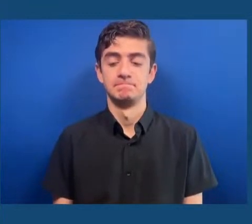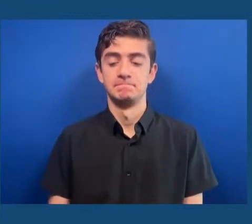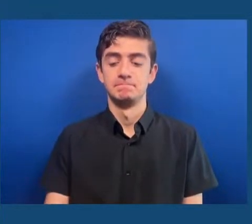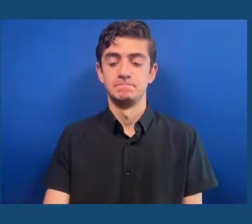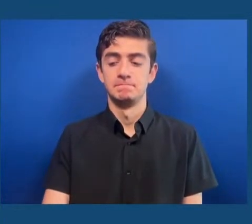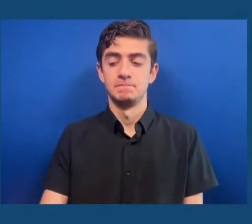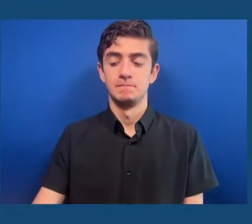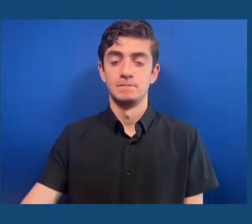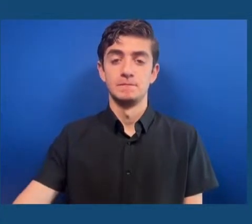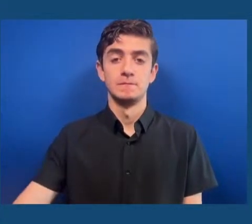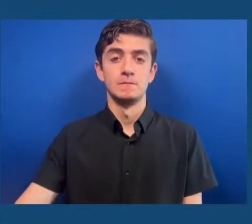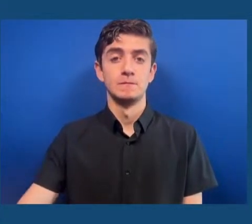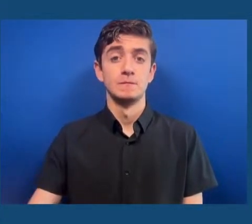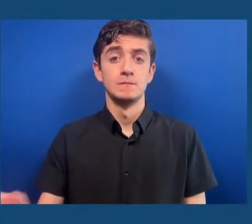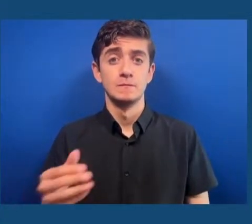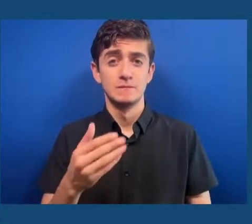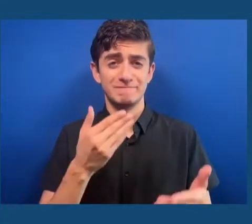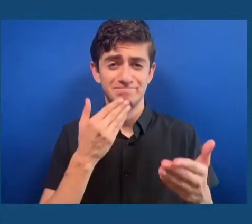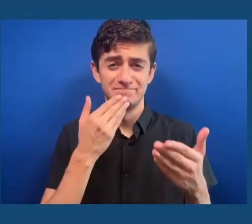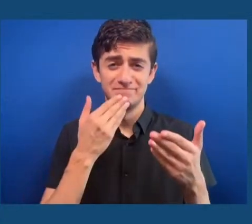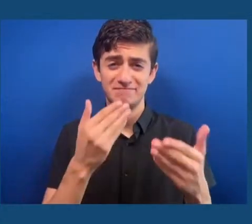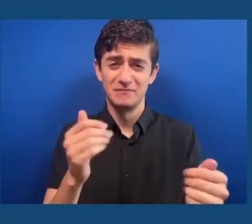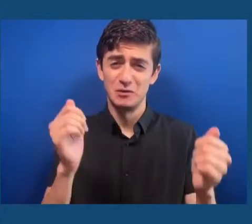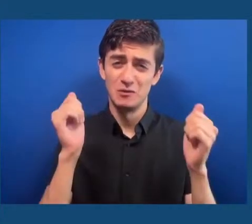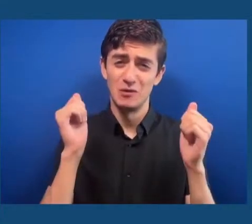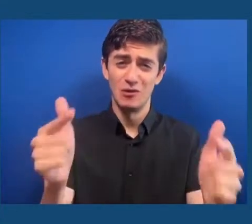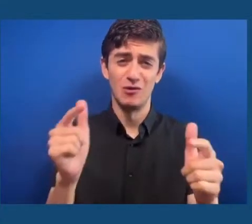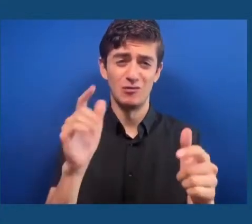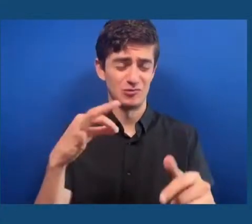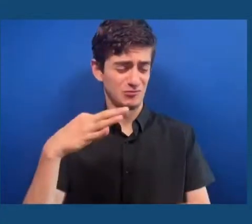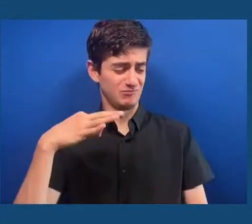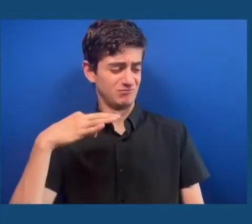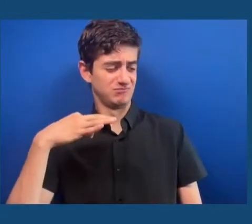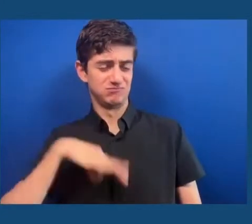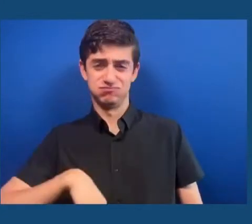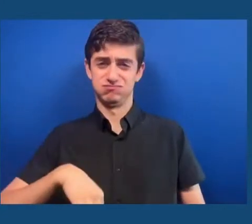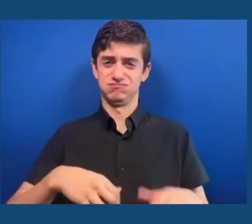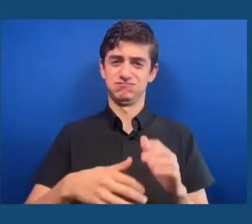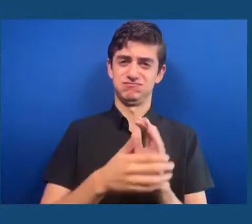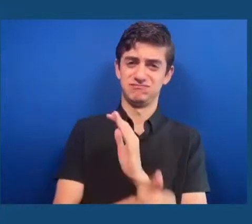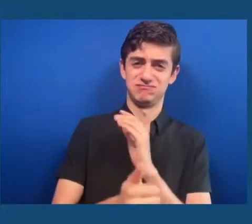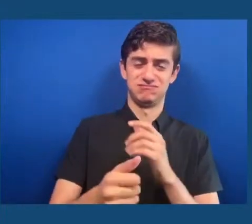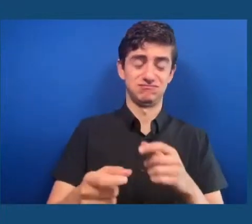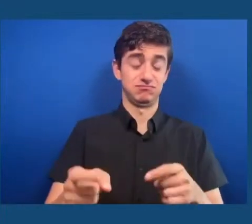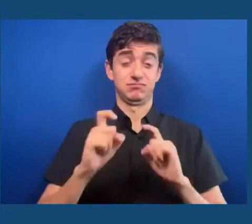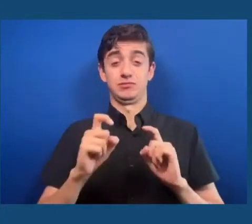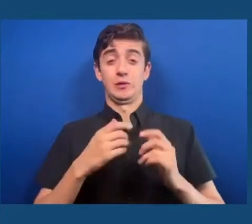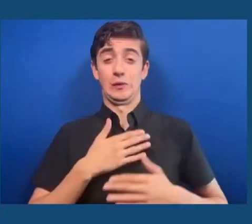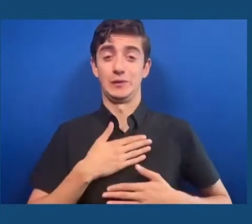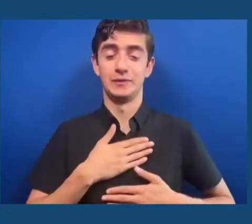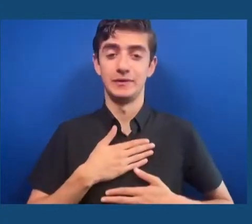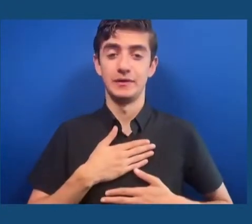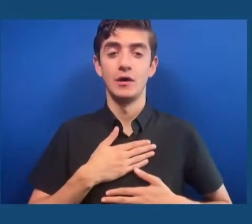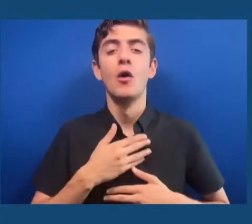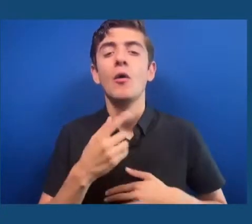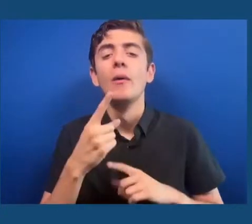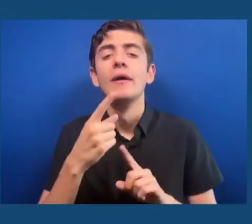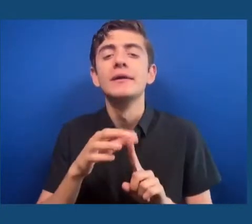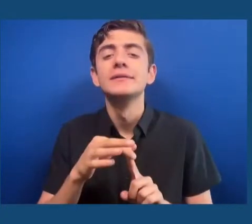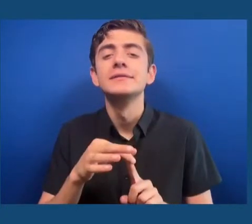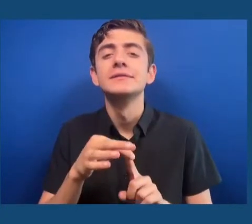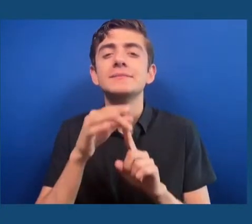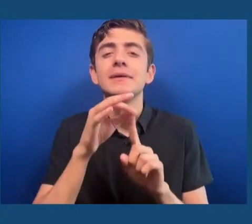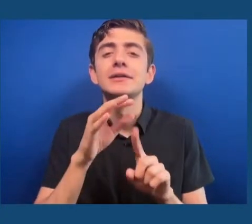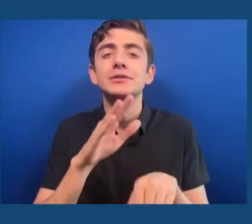Thank you for using your talents, and we look forward to many great projects going forward. And I get a chance to do a special shout out. I don't always get to do